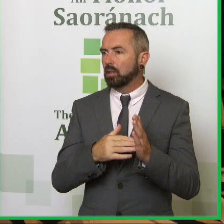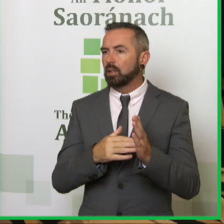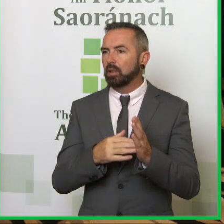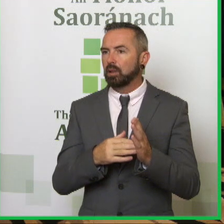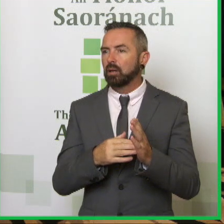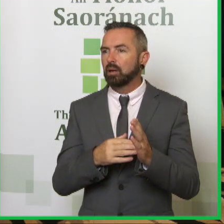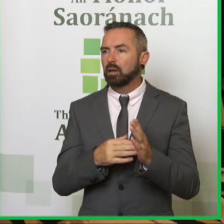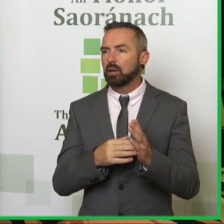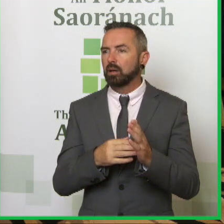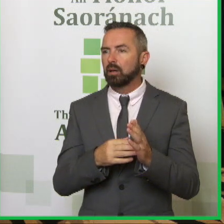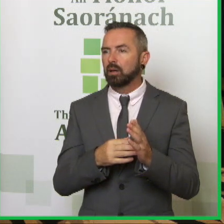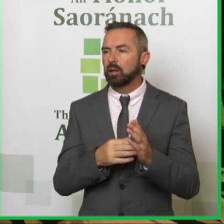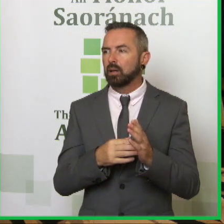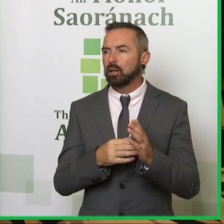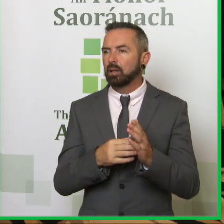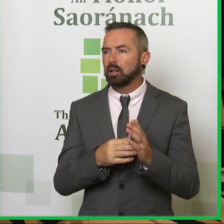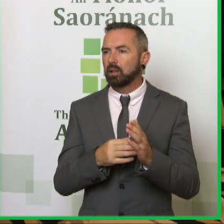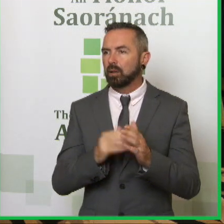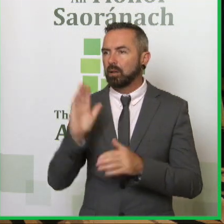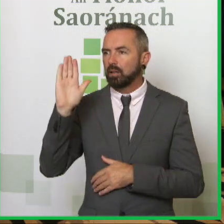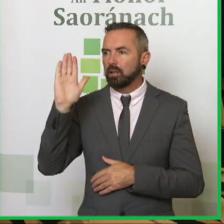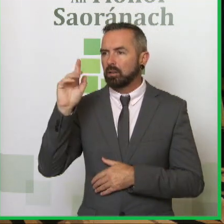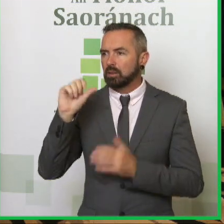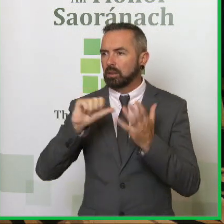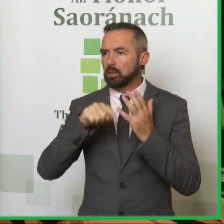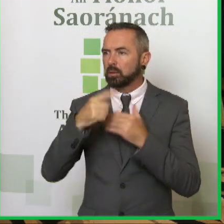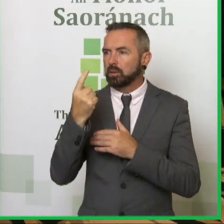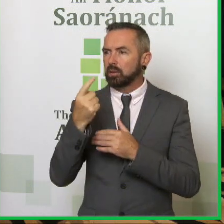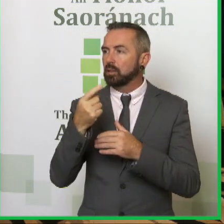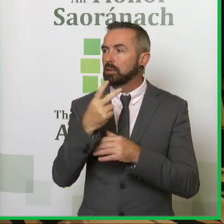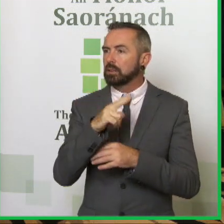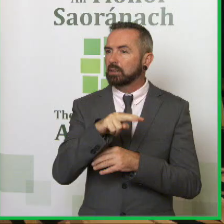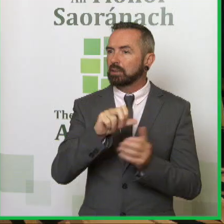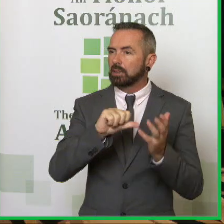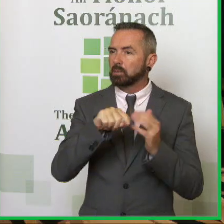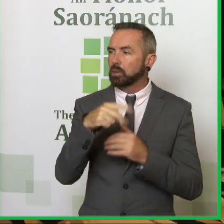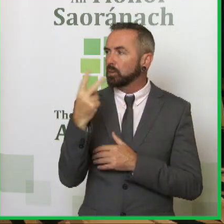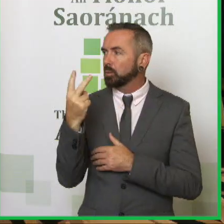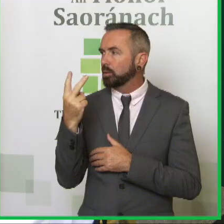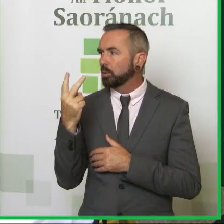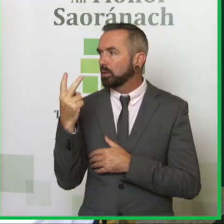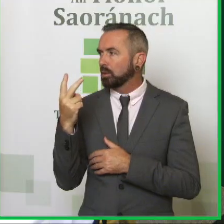show of hands. Sorry, one last time for me, please. Okay, we'll go with 6.1. 6.2.